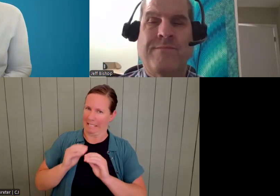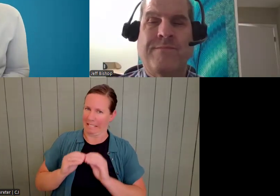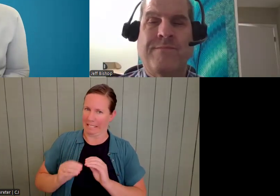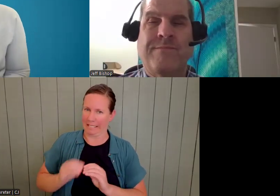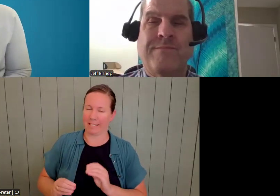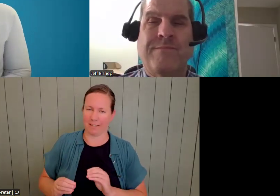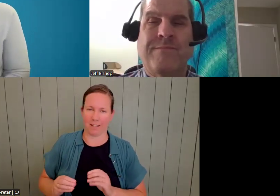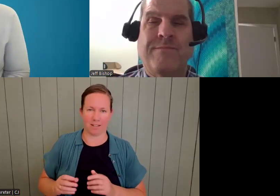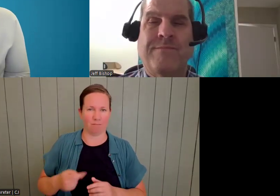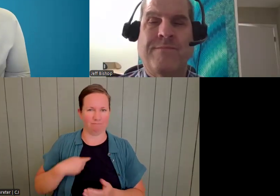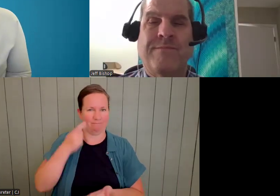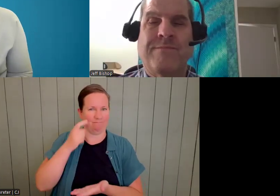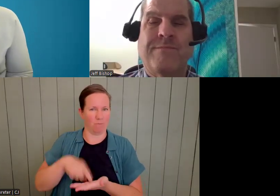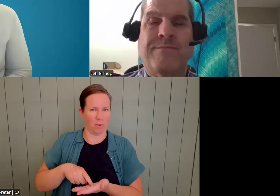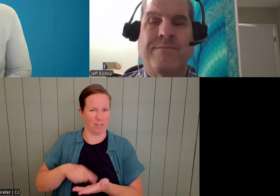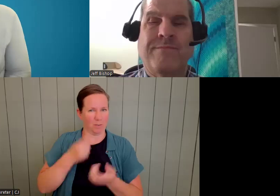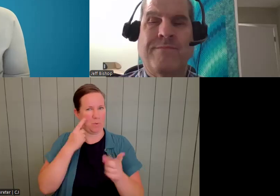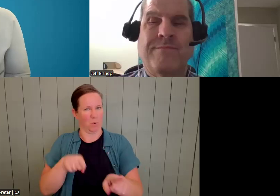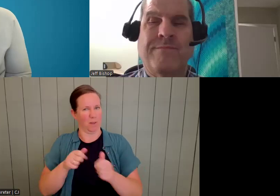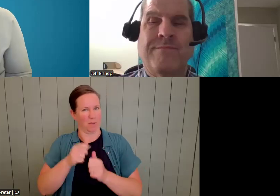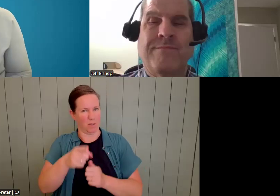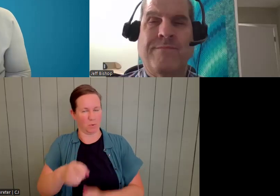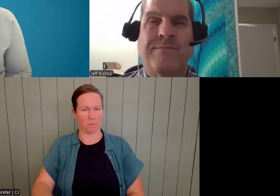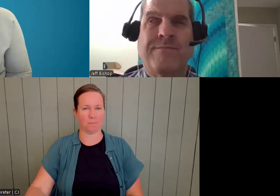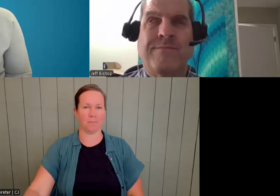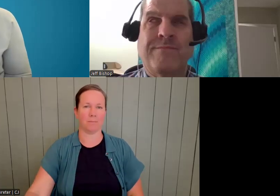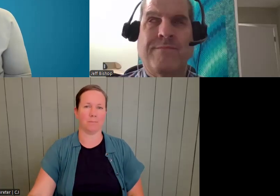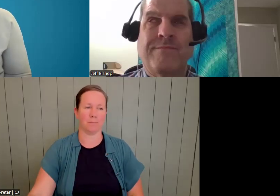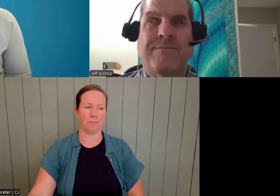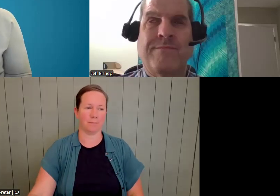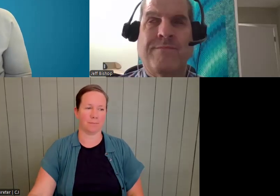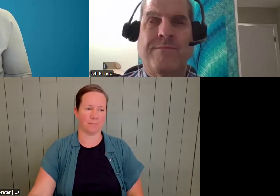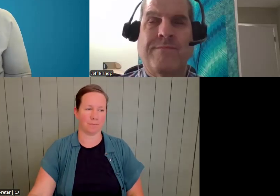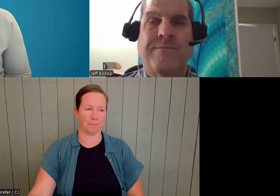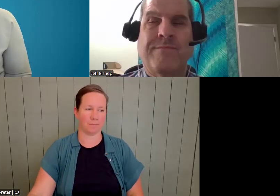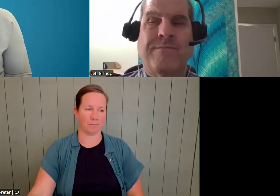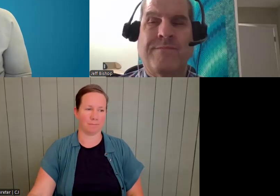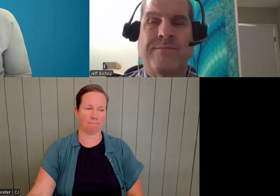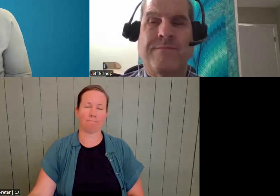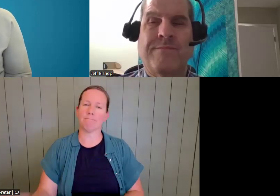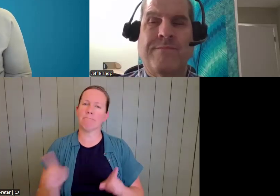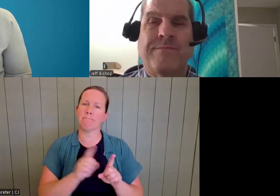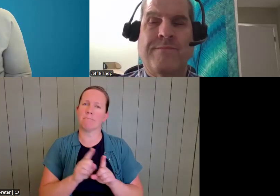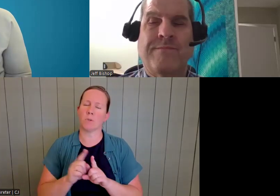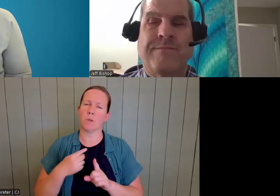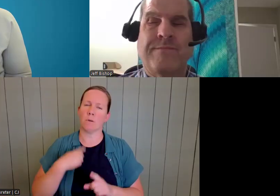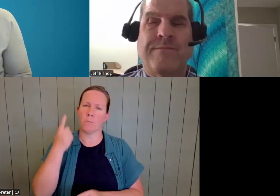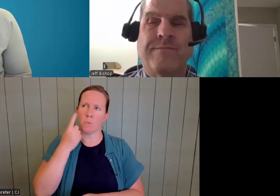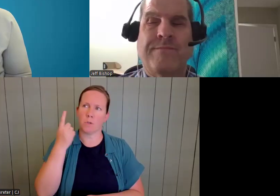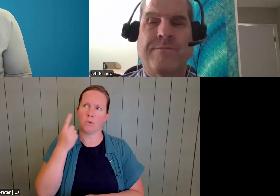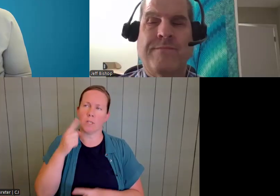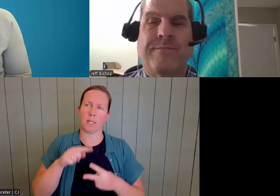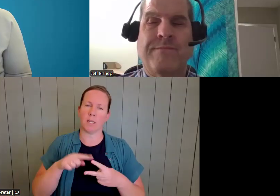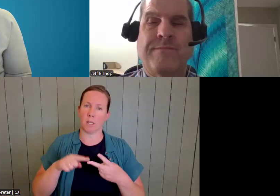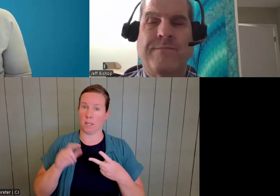um, pretty well said. And then also, I was just wondering if I were to use the like research tool